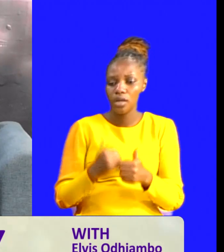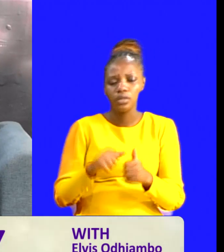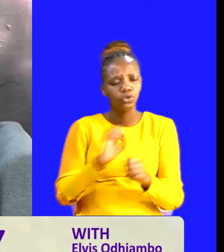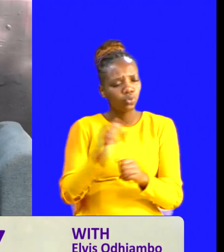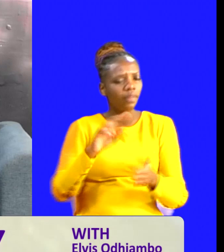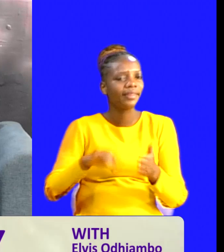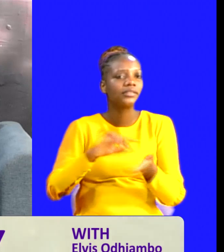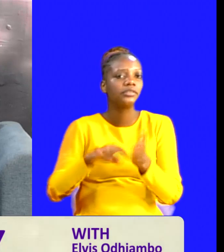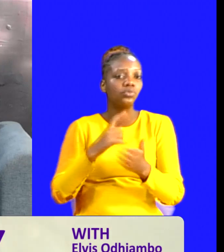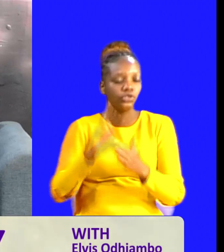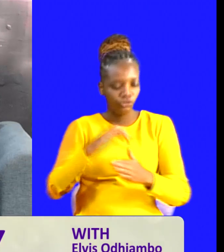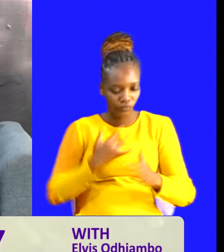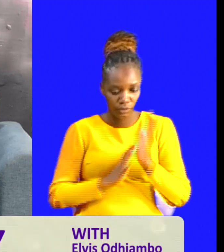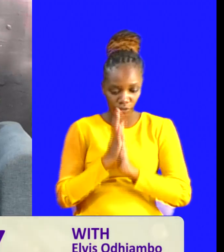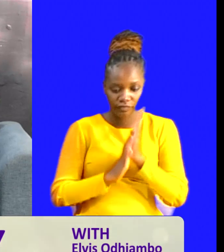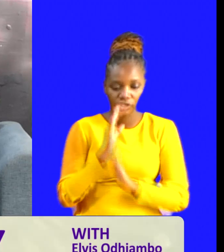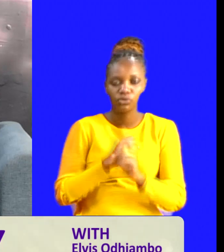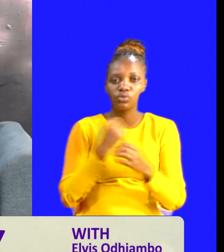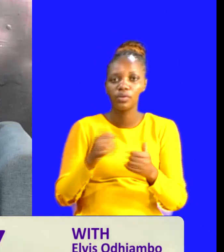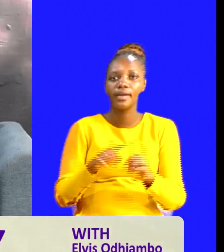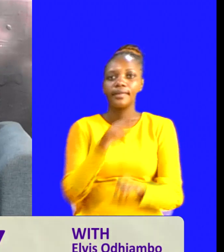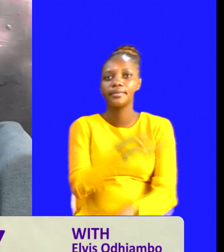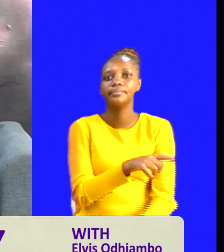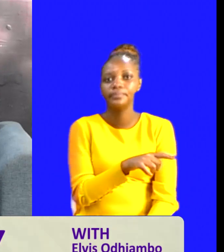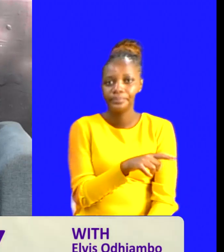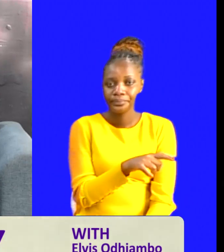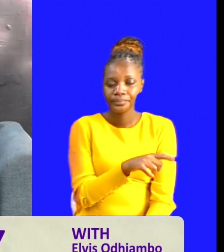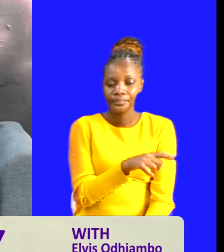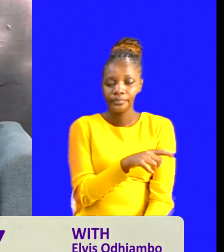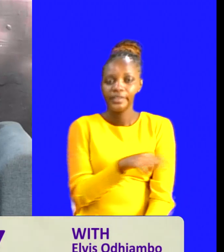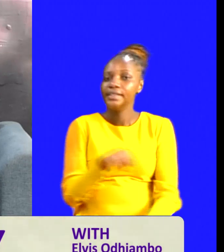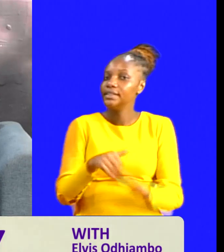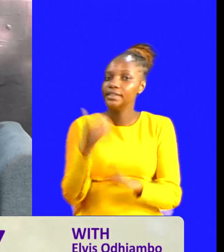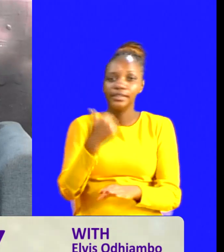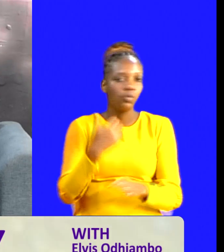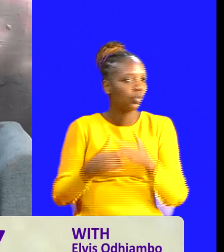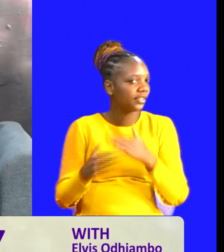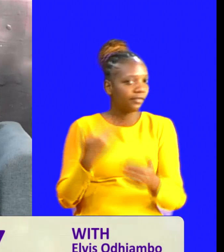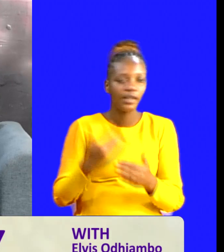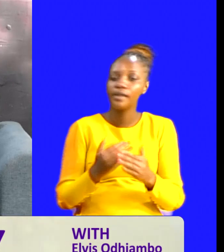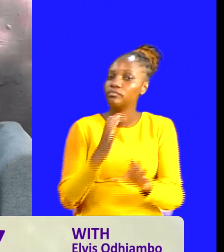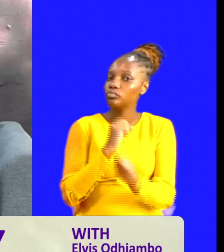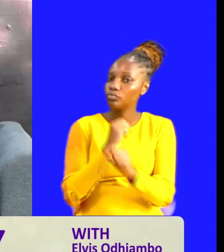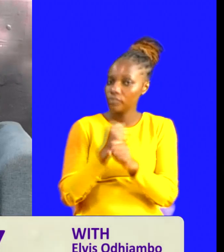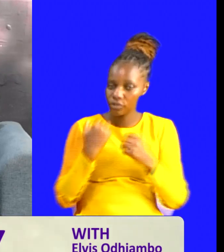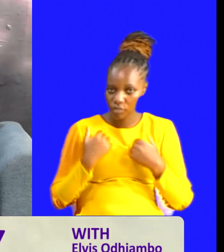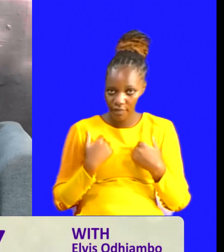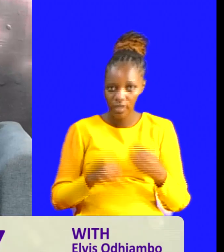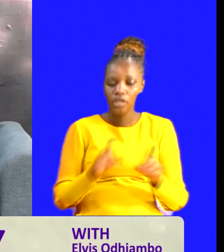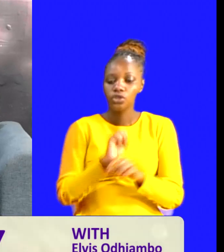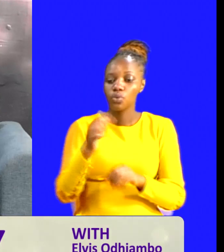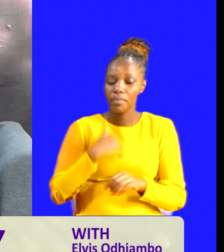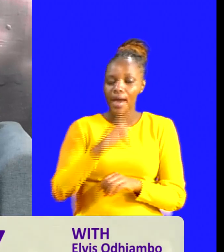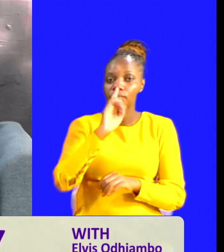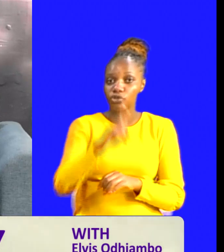be automatically motivated to do well in whatever field that you are in. So I'm pretty sure that, just like I said